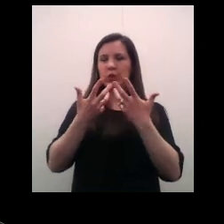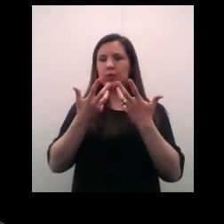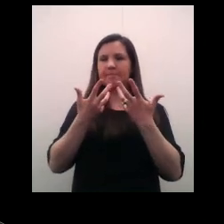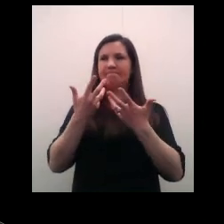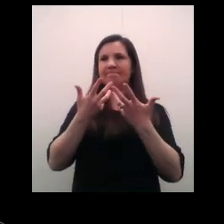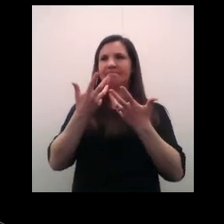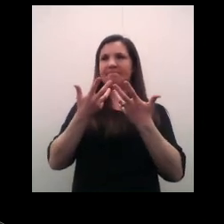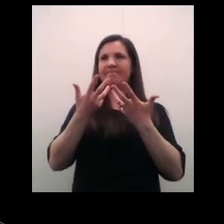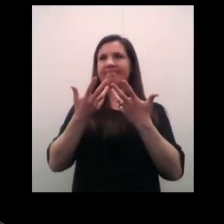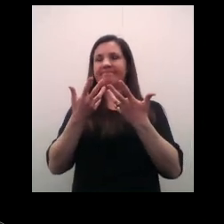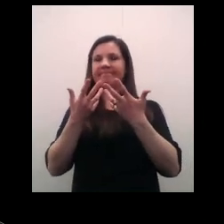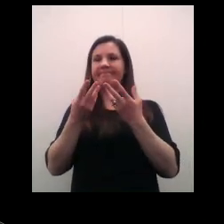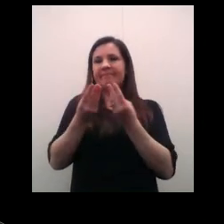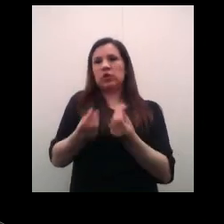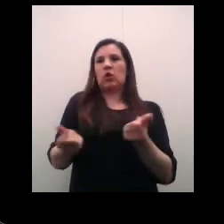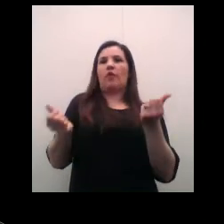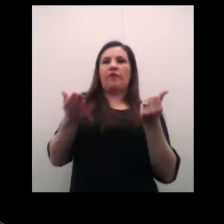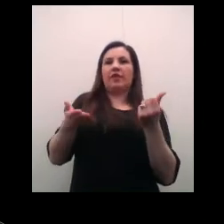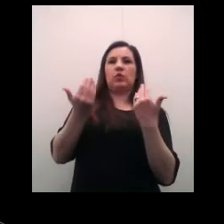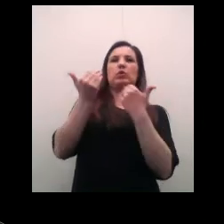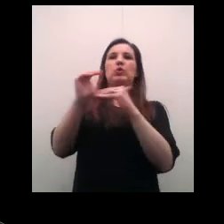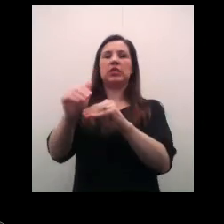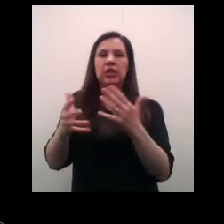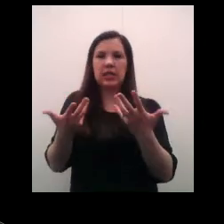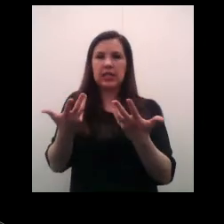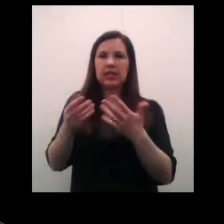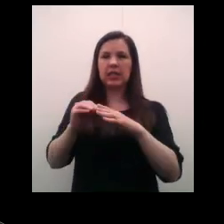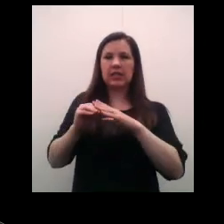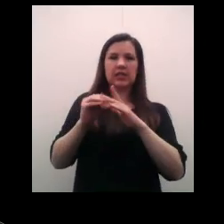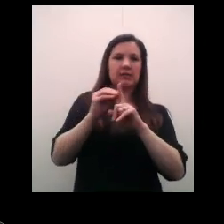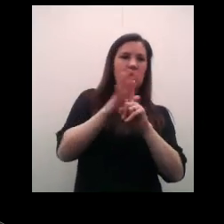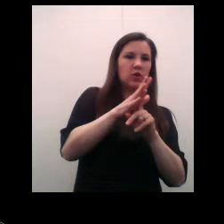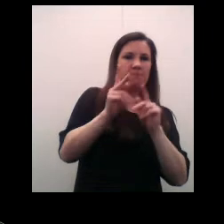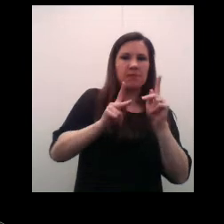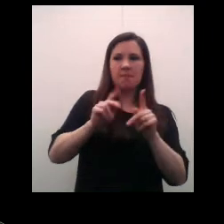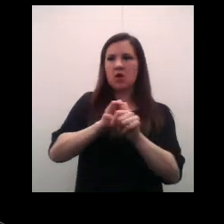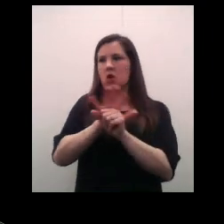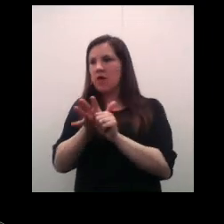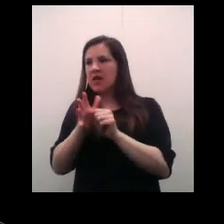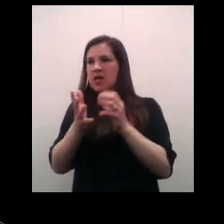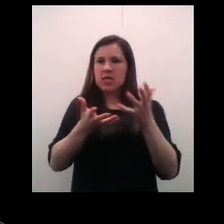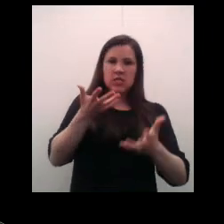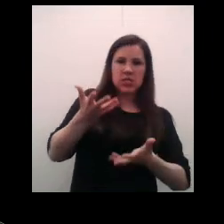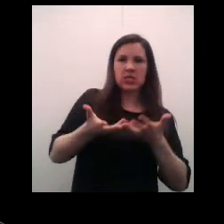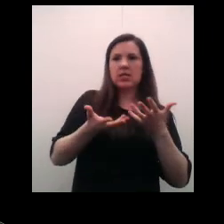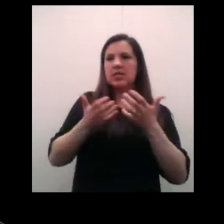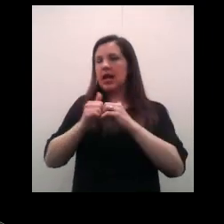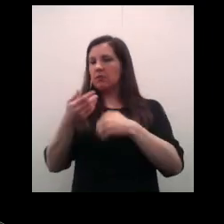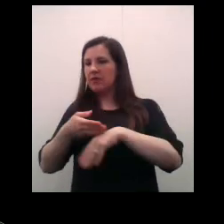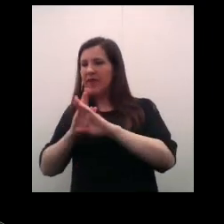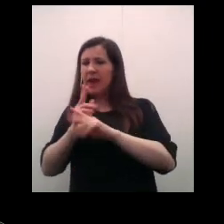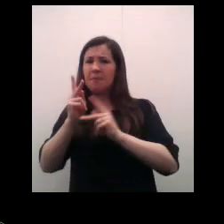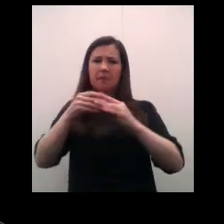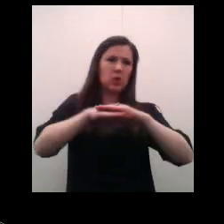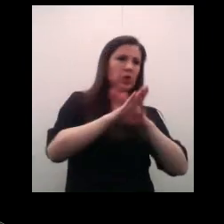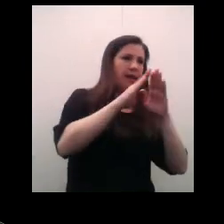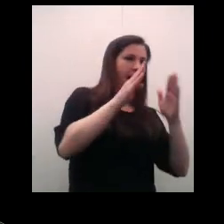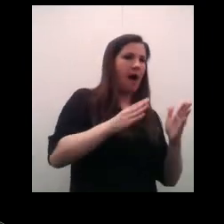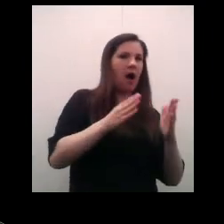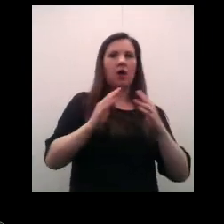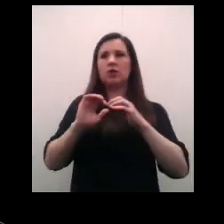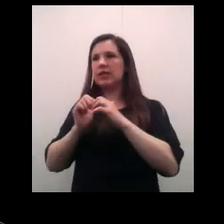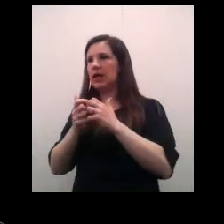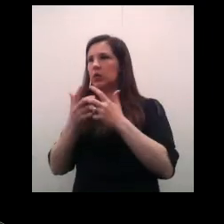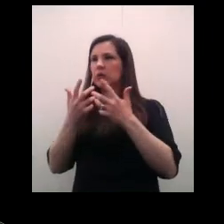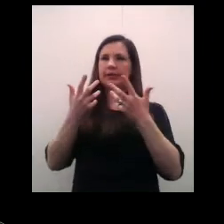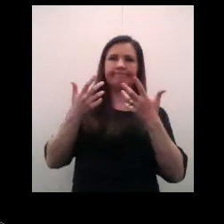restrictions and possibly exposing people from COVID-19 by going into people's homes